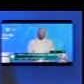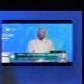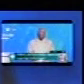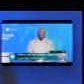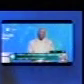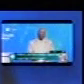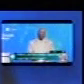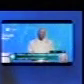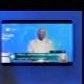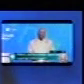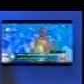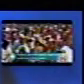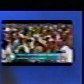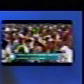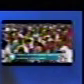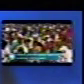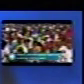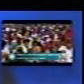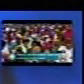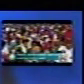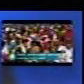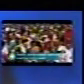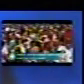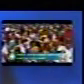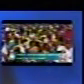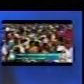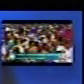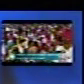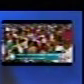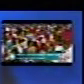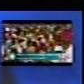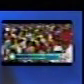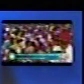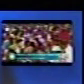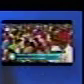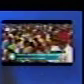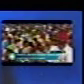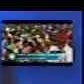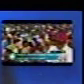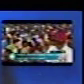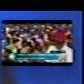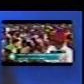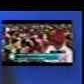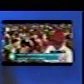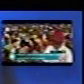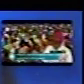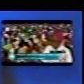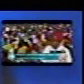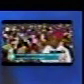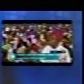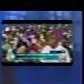from reversible blindness. Let's come to number one. Number one, well, the description